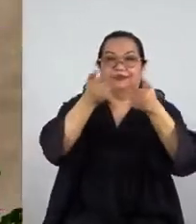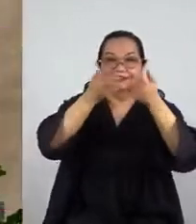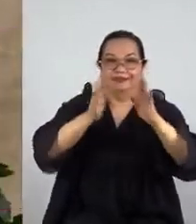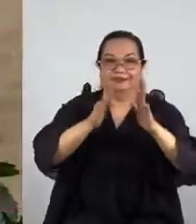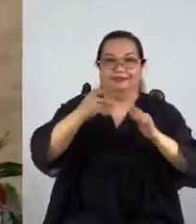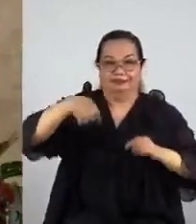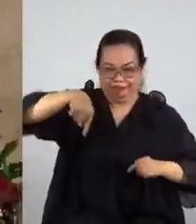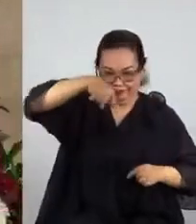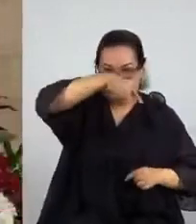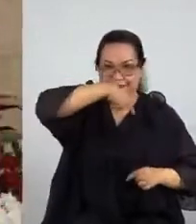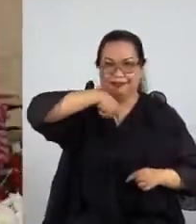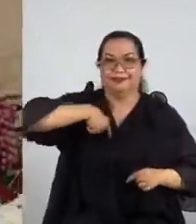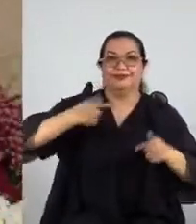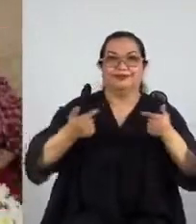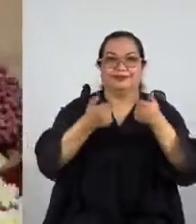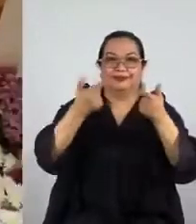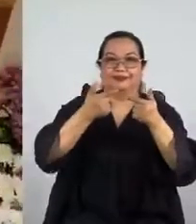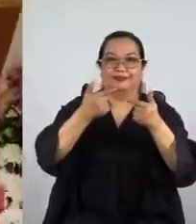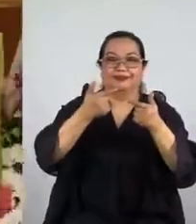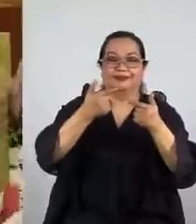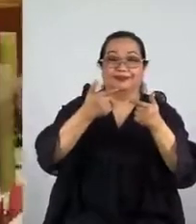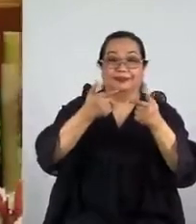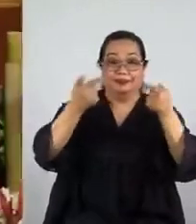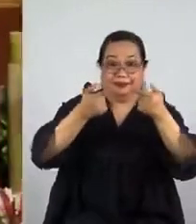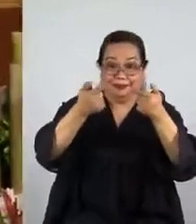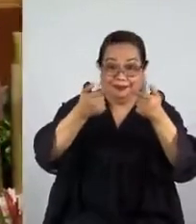We know that the wages of sin is death,